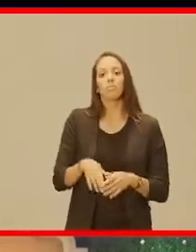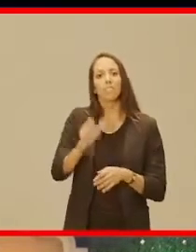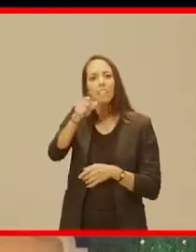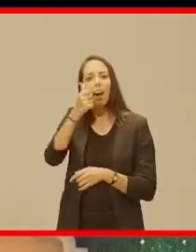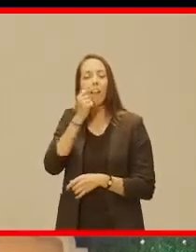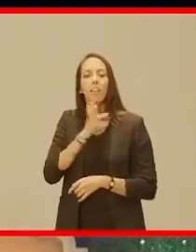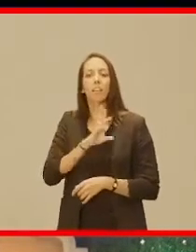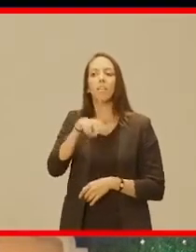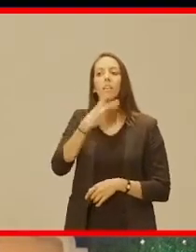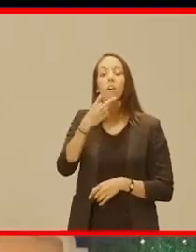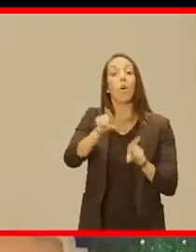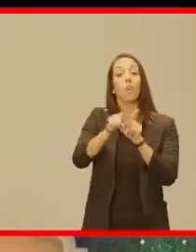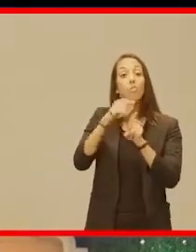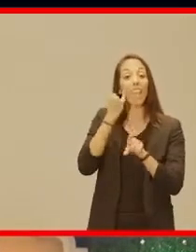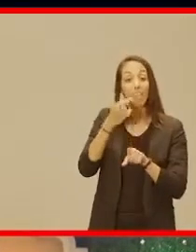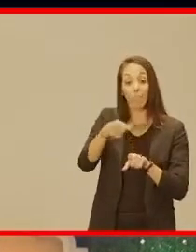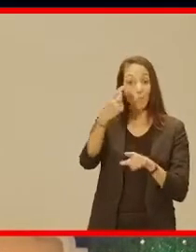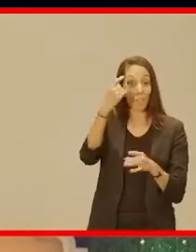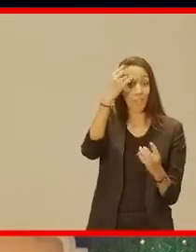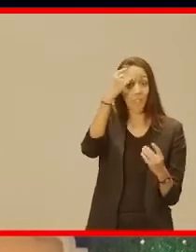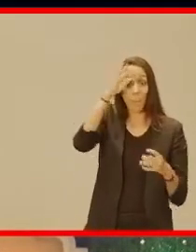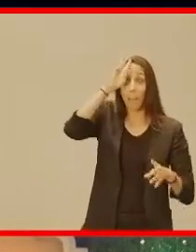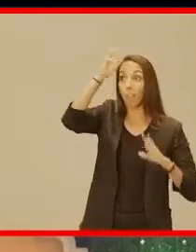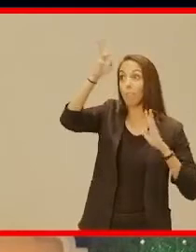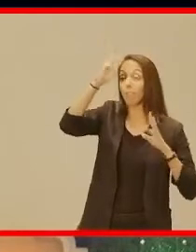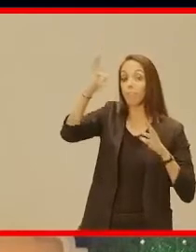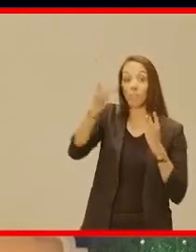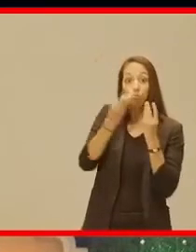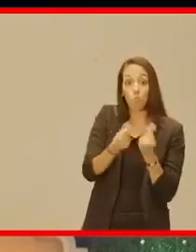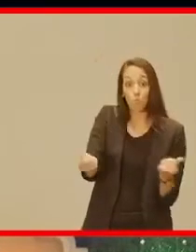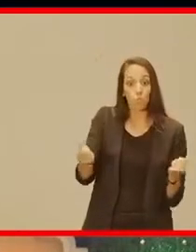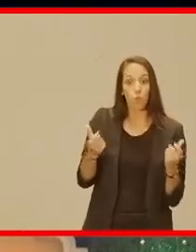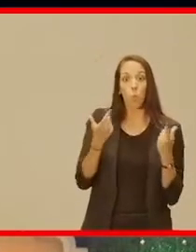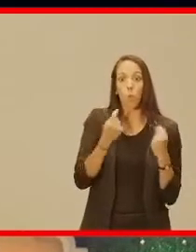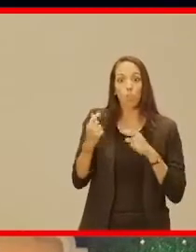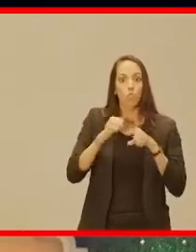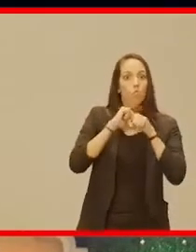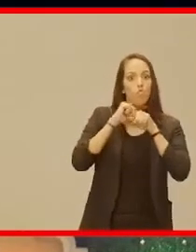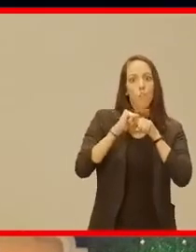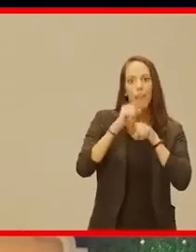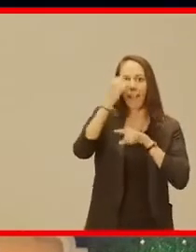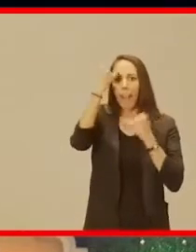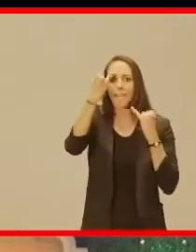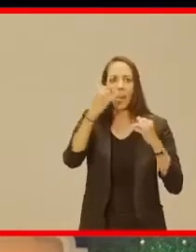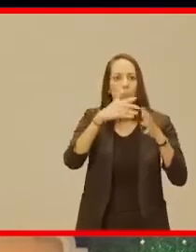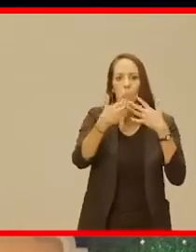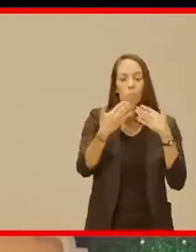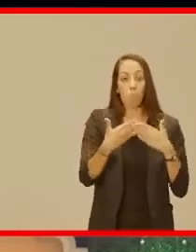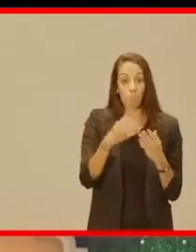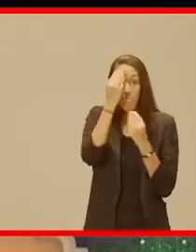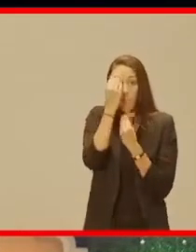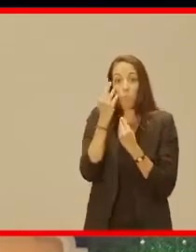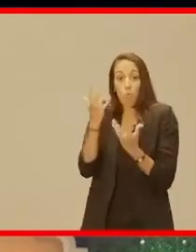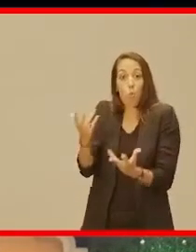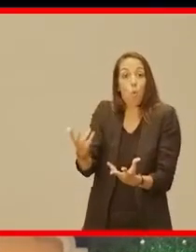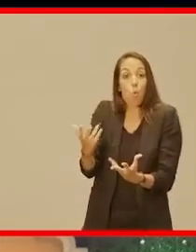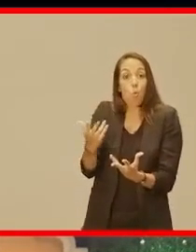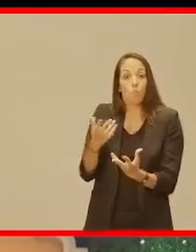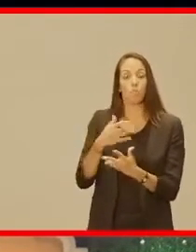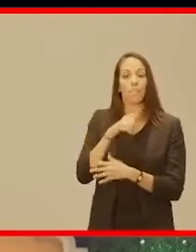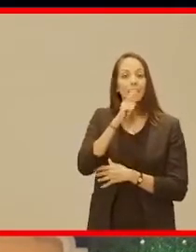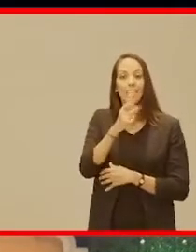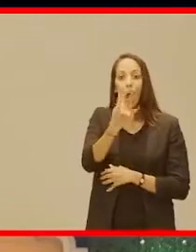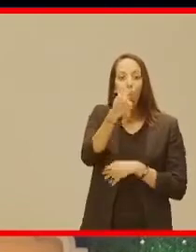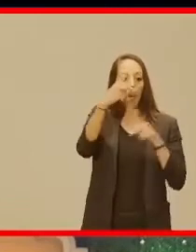other creative solutions. I mean, it takes a lot of minds getting together, and I don't think it's like a